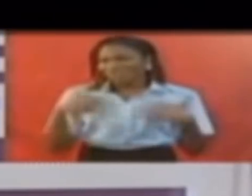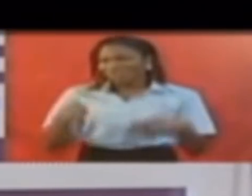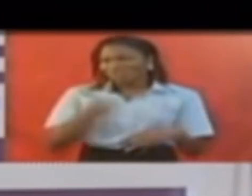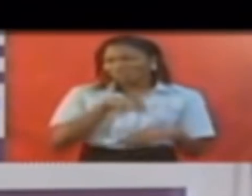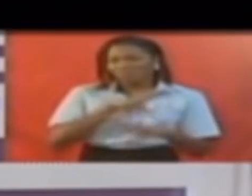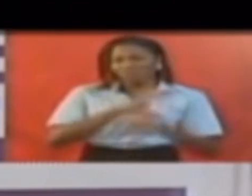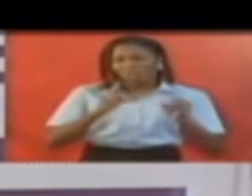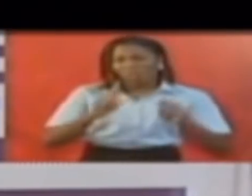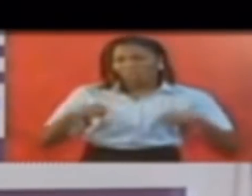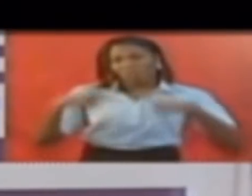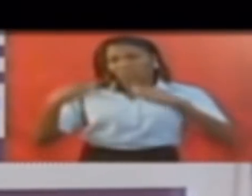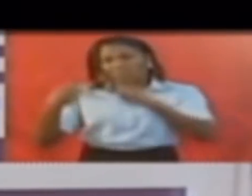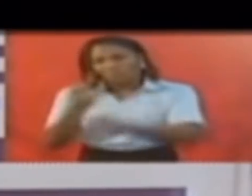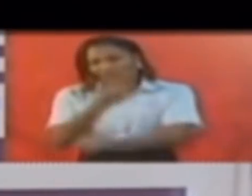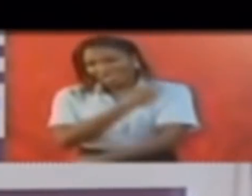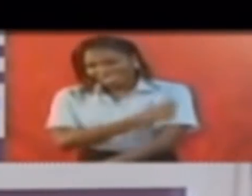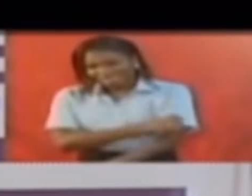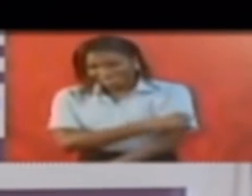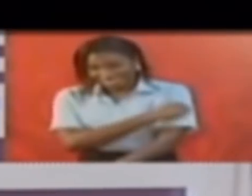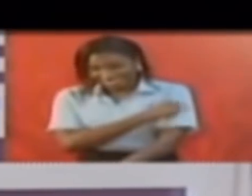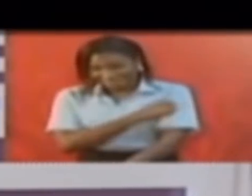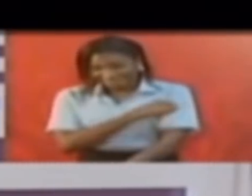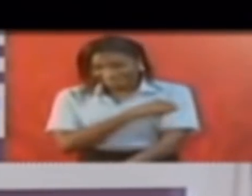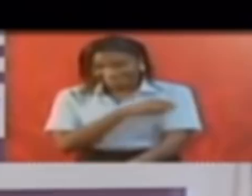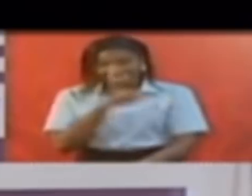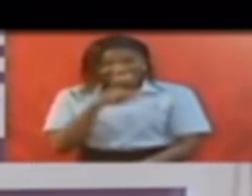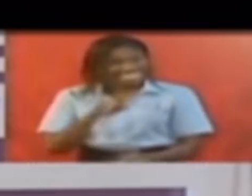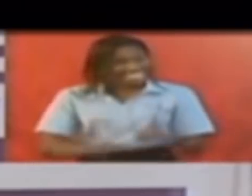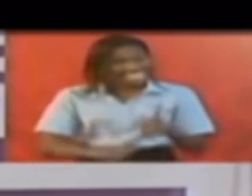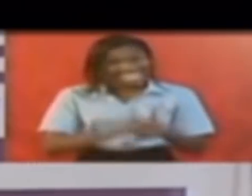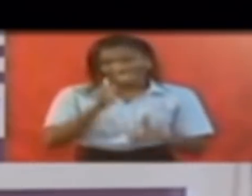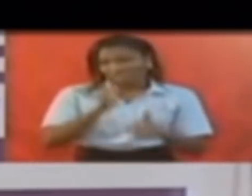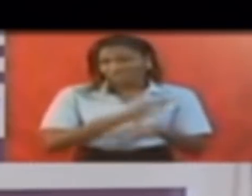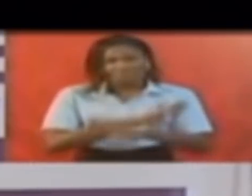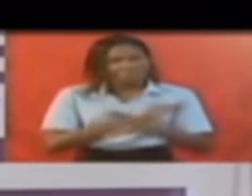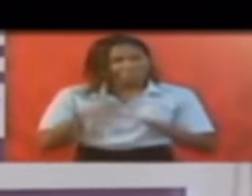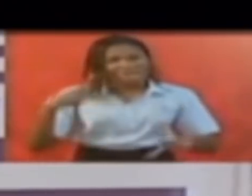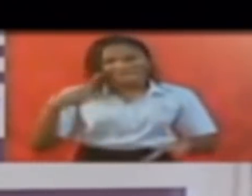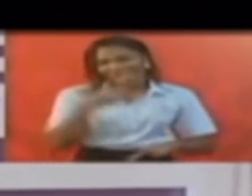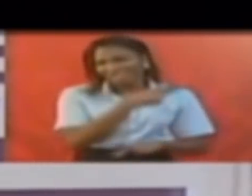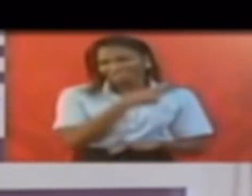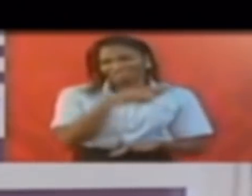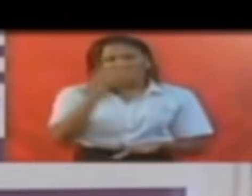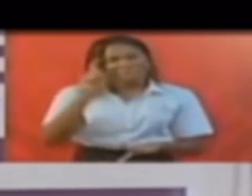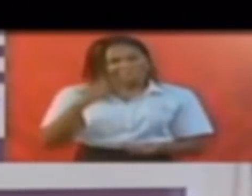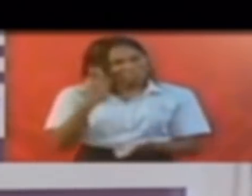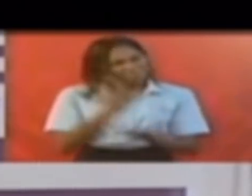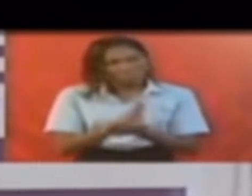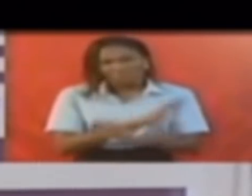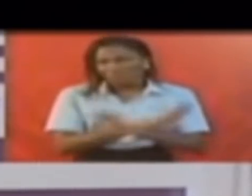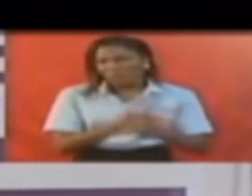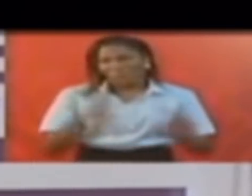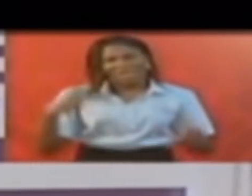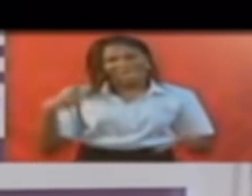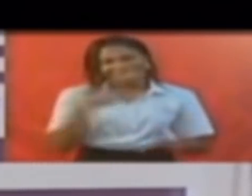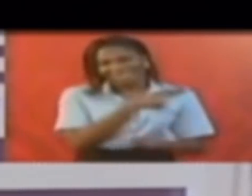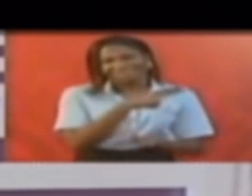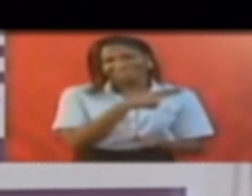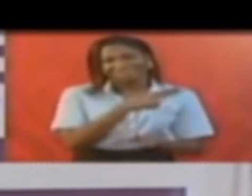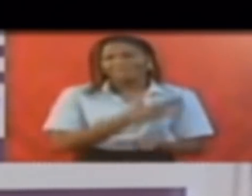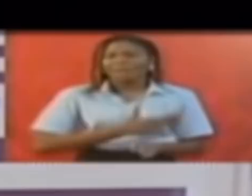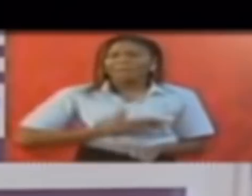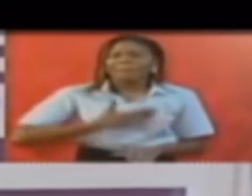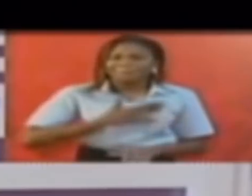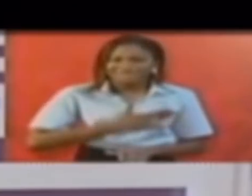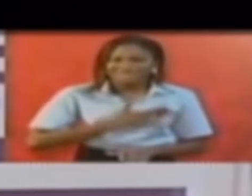a dangerous practice, and it really should not continue. We are asking you, or we are begging you, please contact the